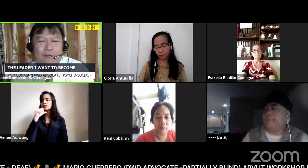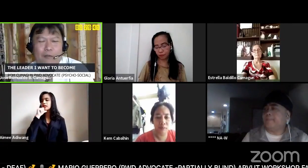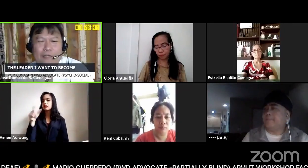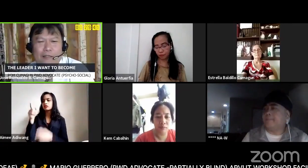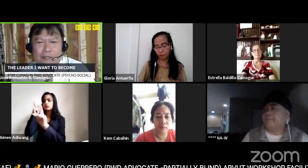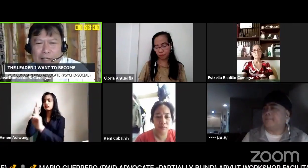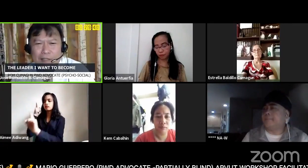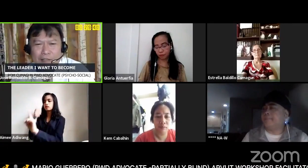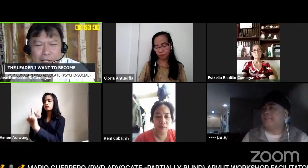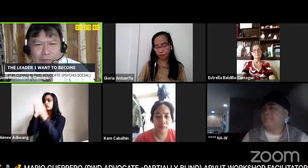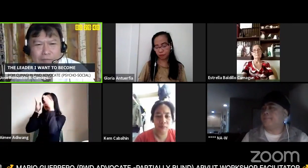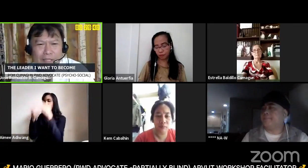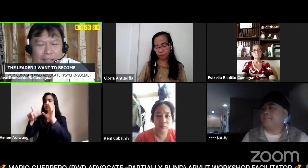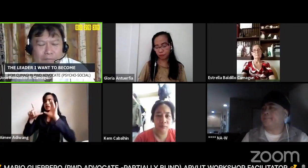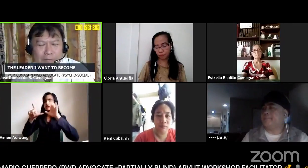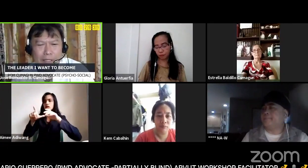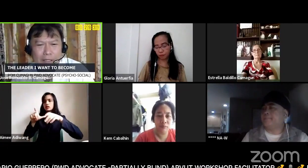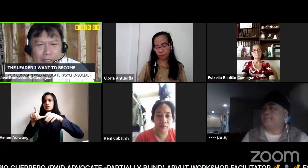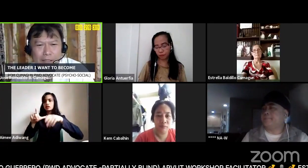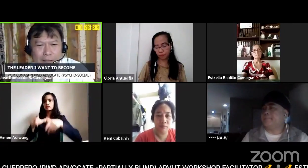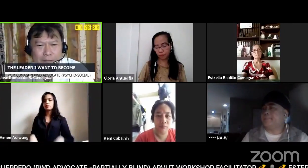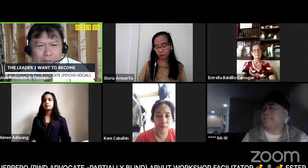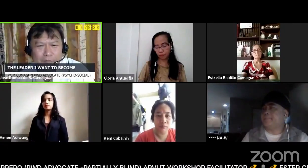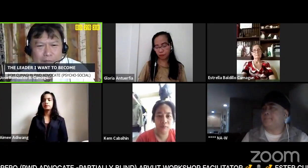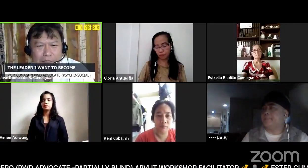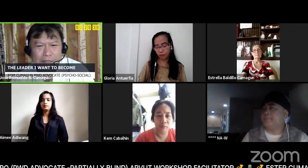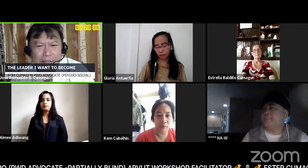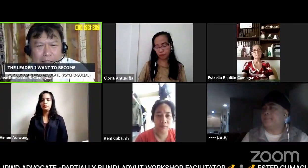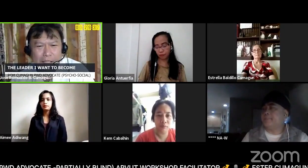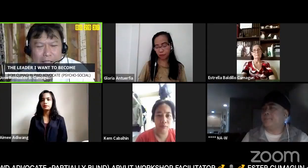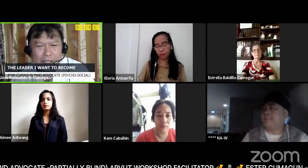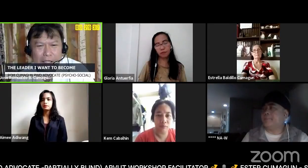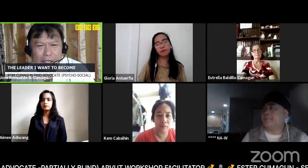disability, like what Kay said.